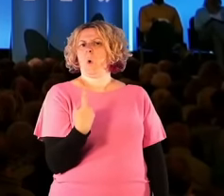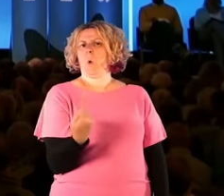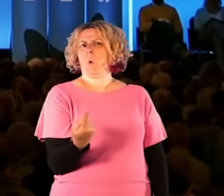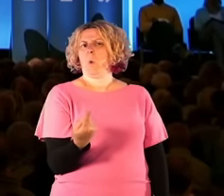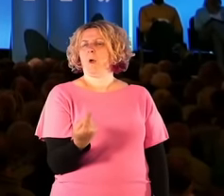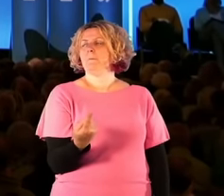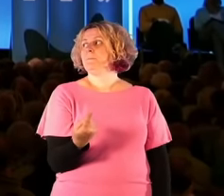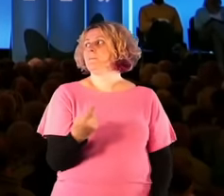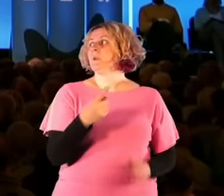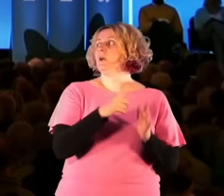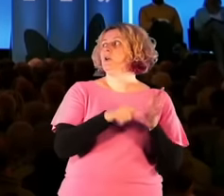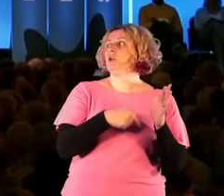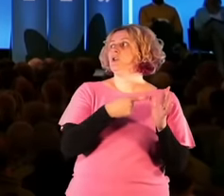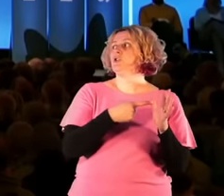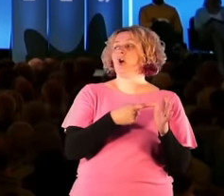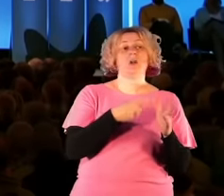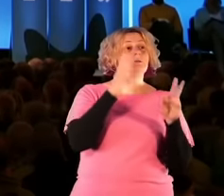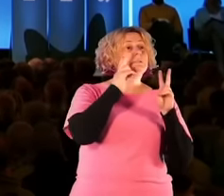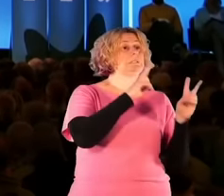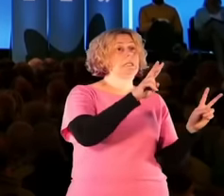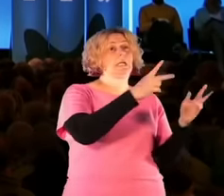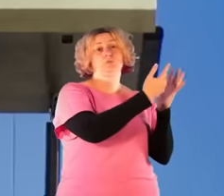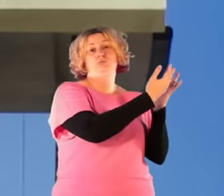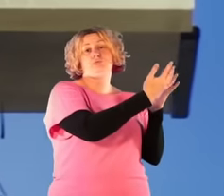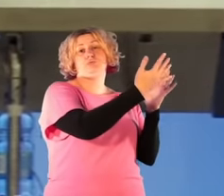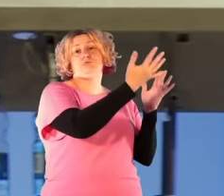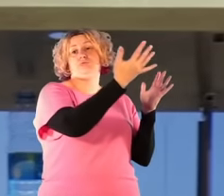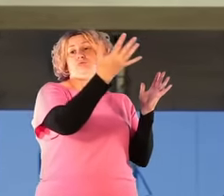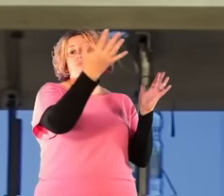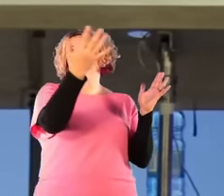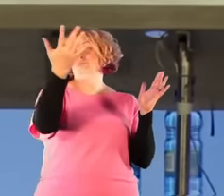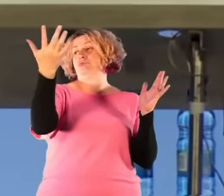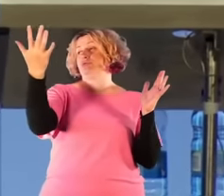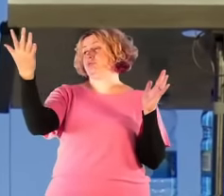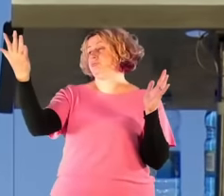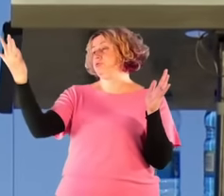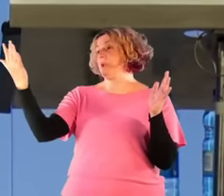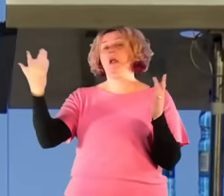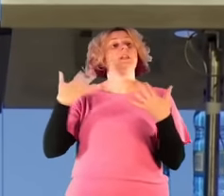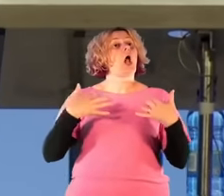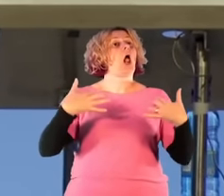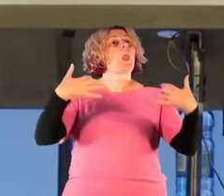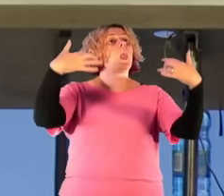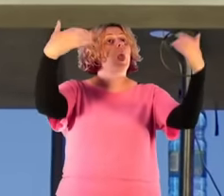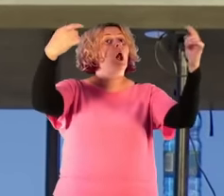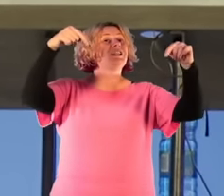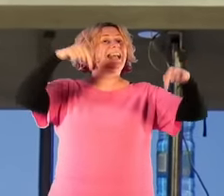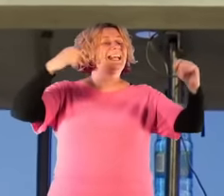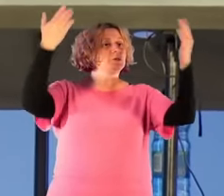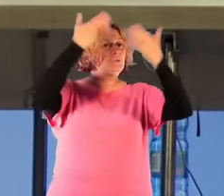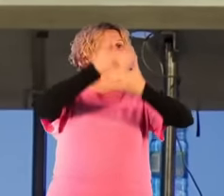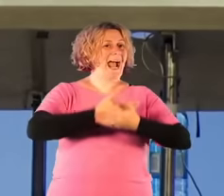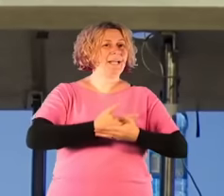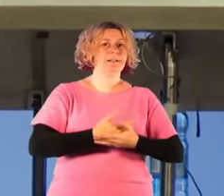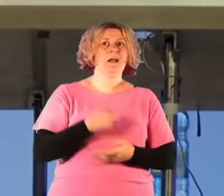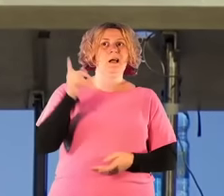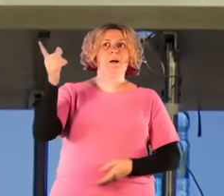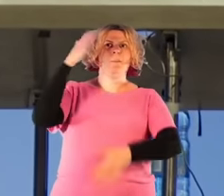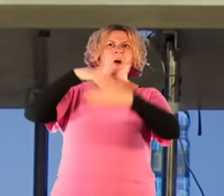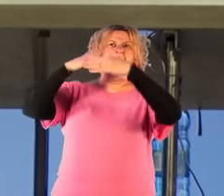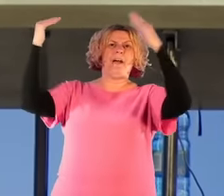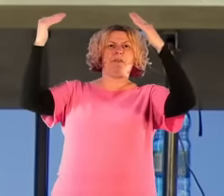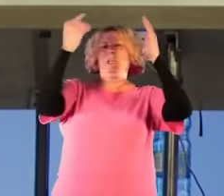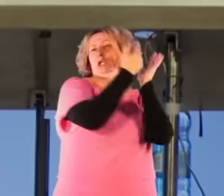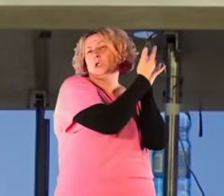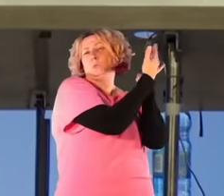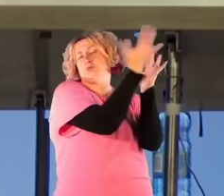to know. John's already seen this great multitude. I mean, there's a lot of people here tonight, but I'm guessing you could count them. But when you get to heaven, you can't count them. There are